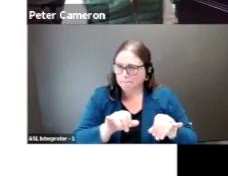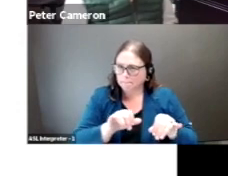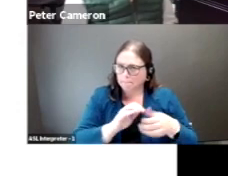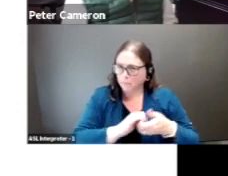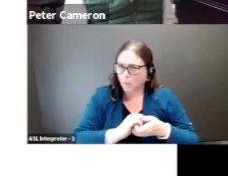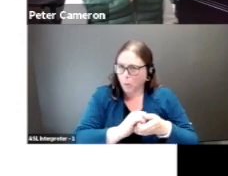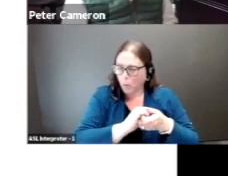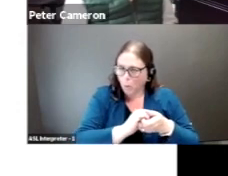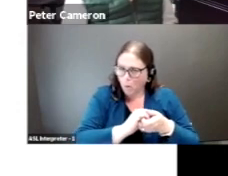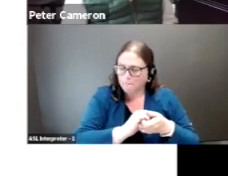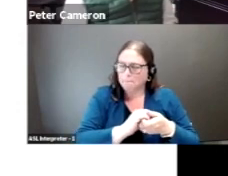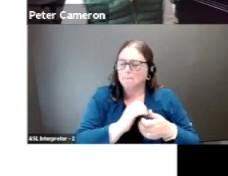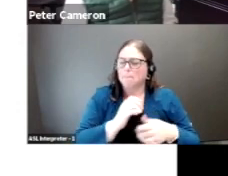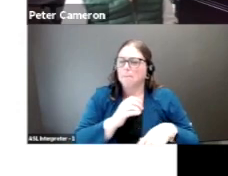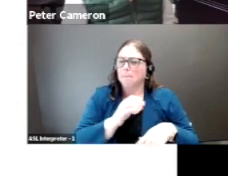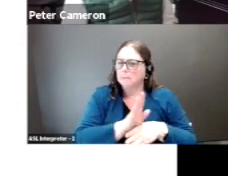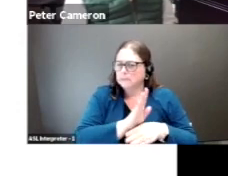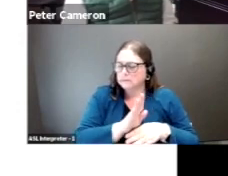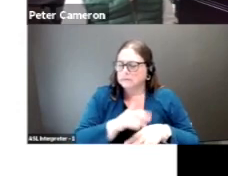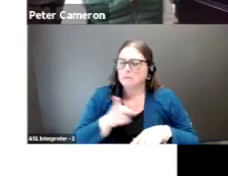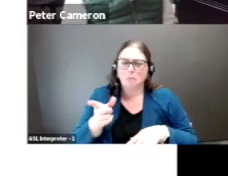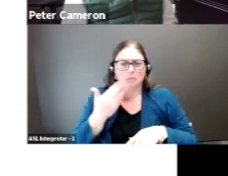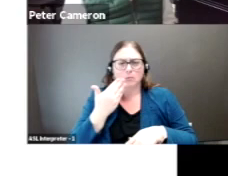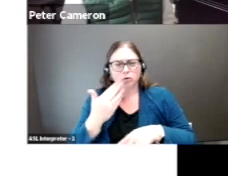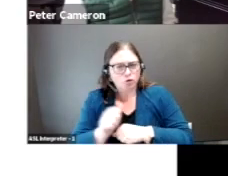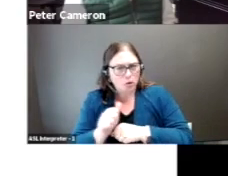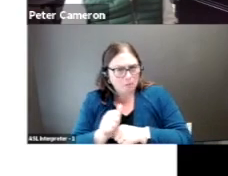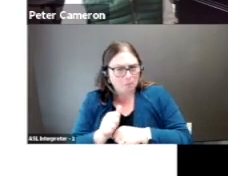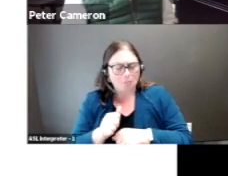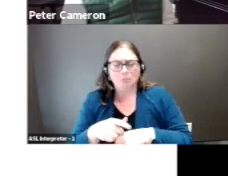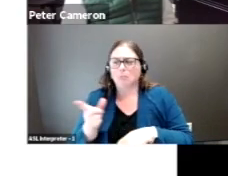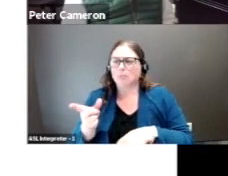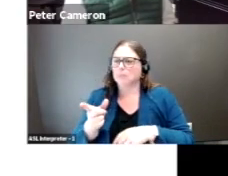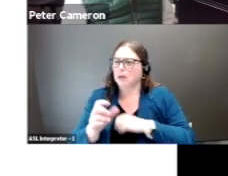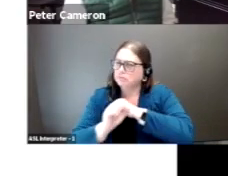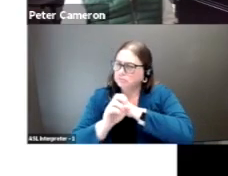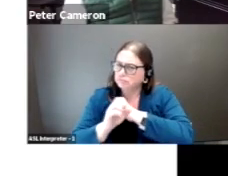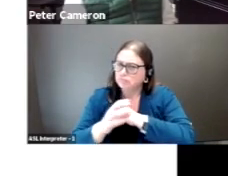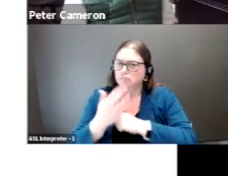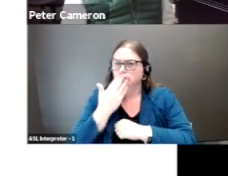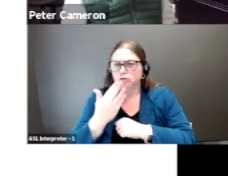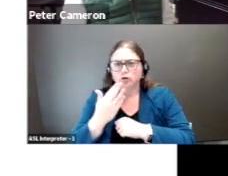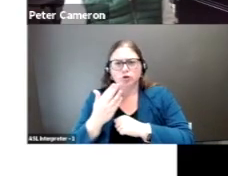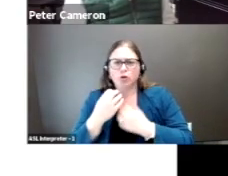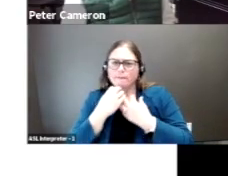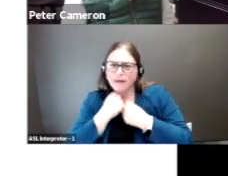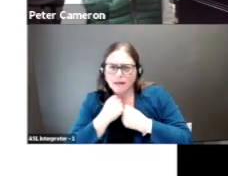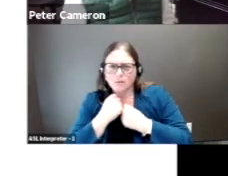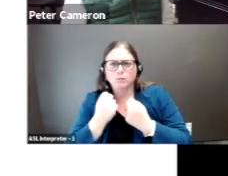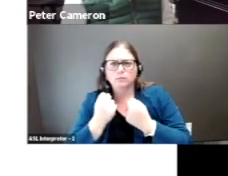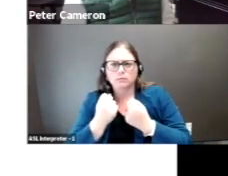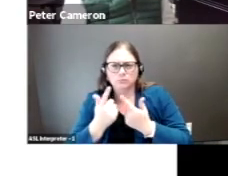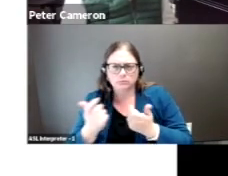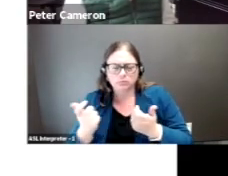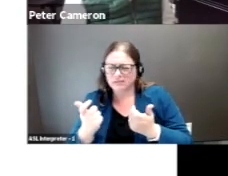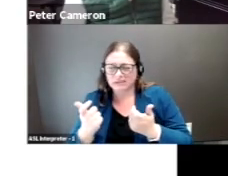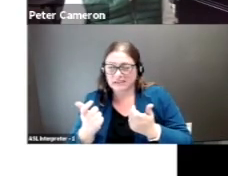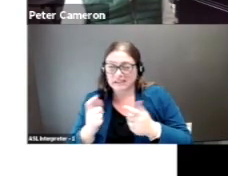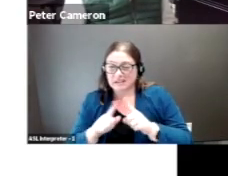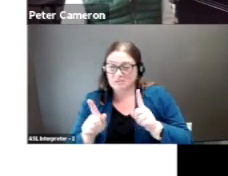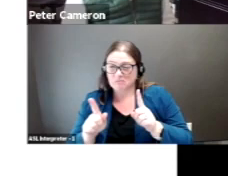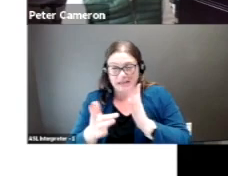they do a good job, and they're like promote good values, triple bottom line values, but technically you can't call yourself a